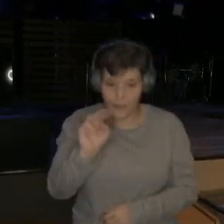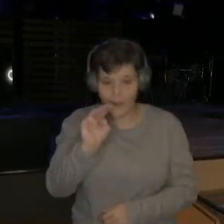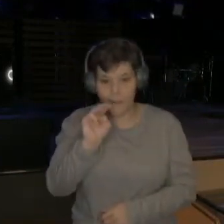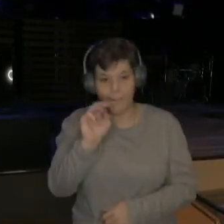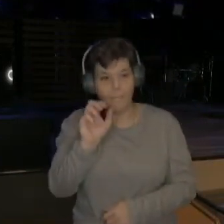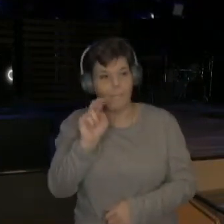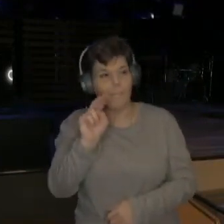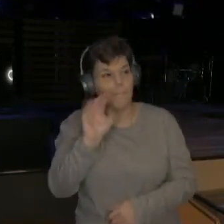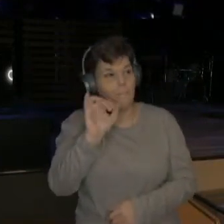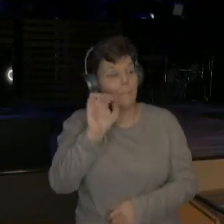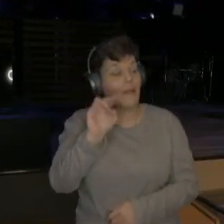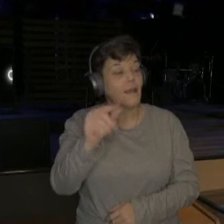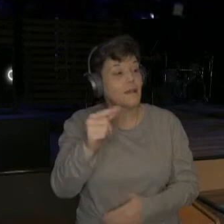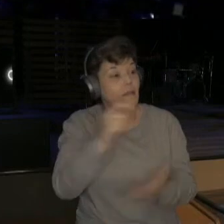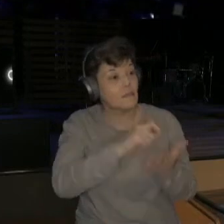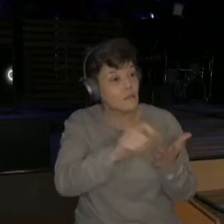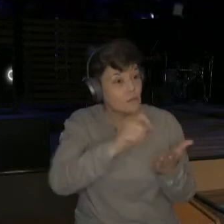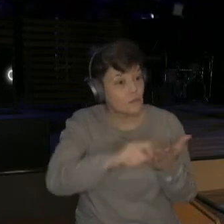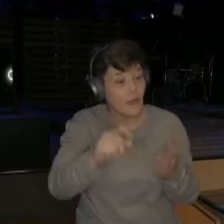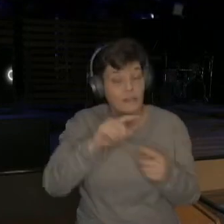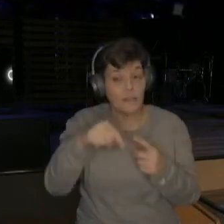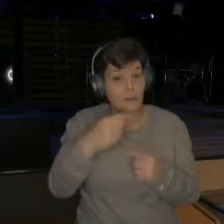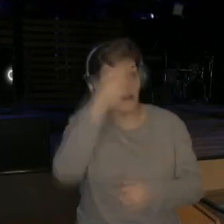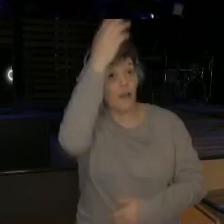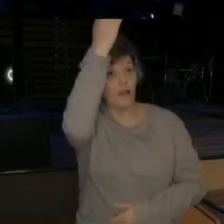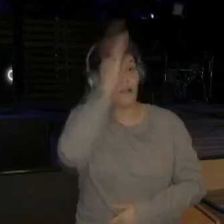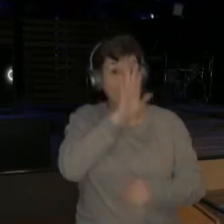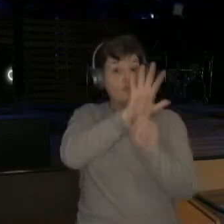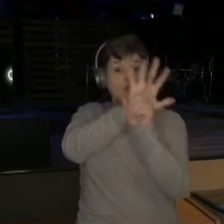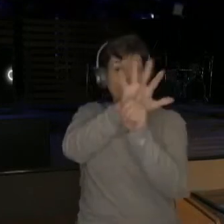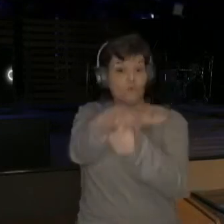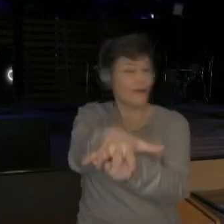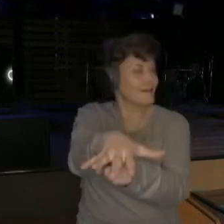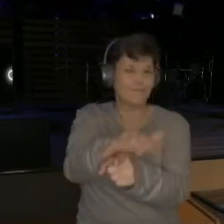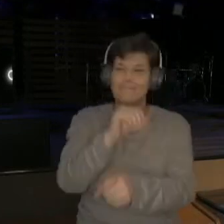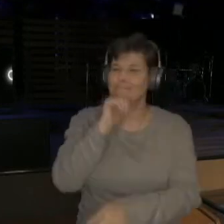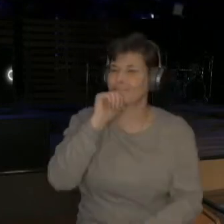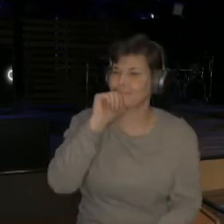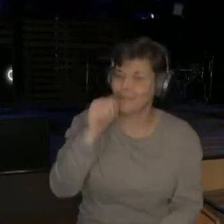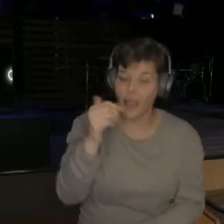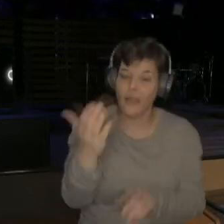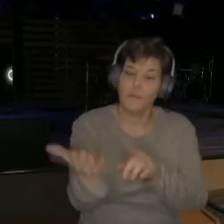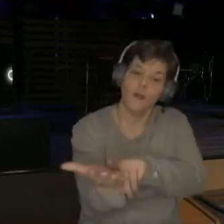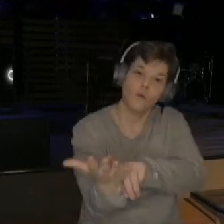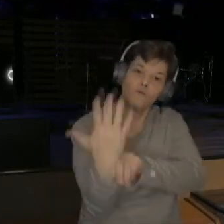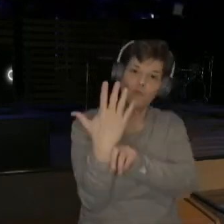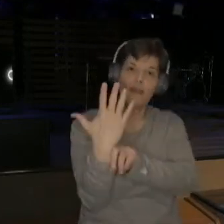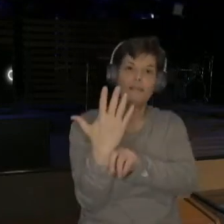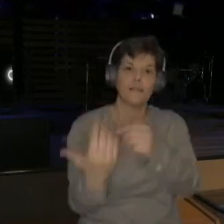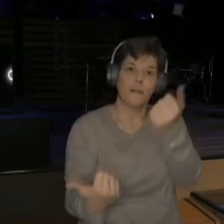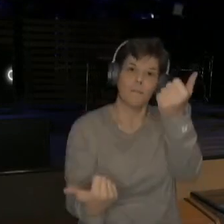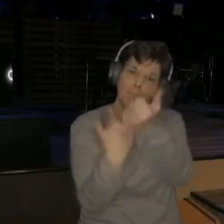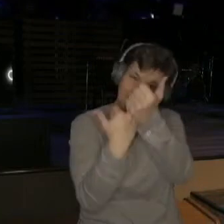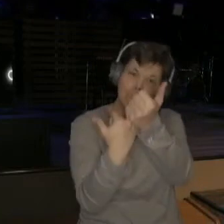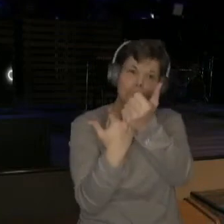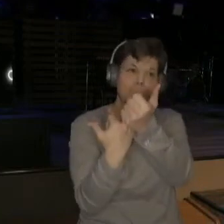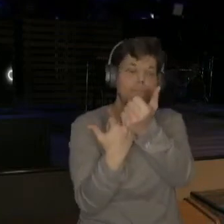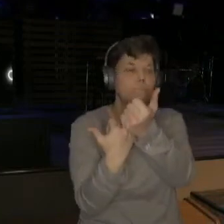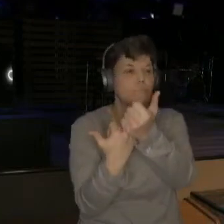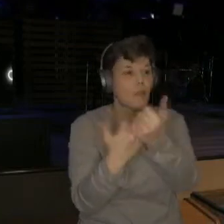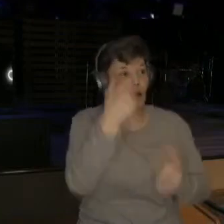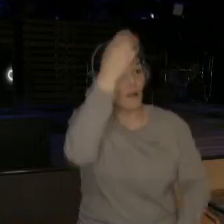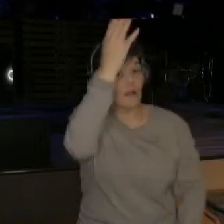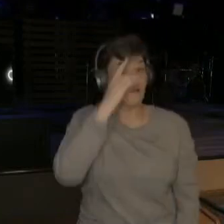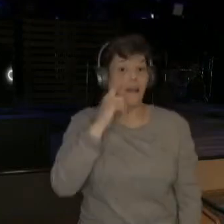gives. Who does not oppress, but who raises up. Who does not condemn, but forgives. The God